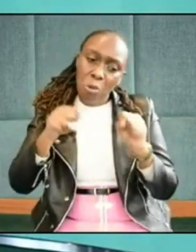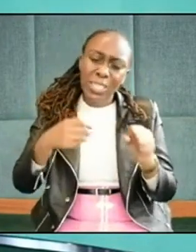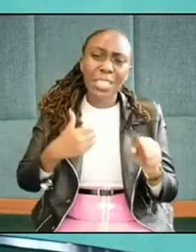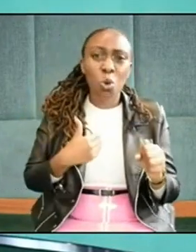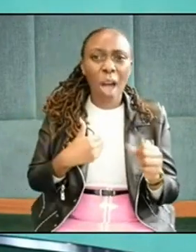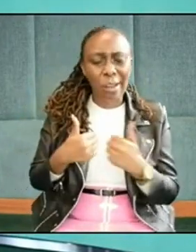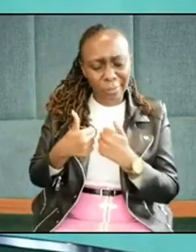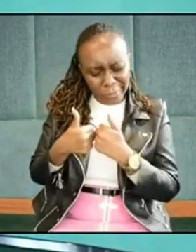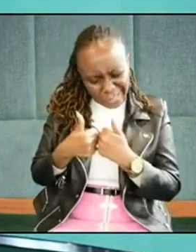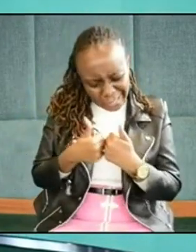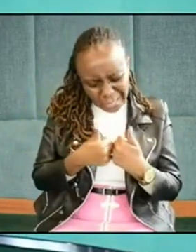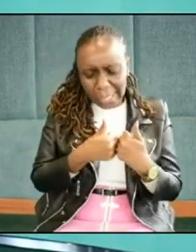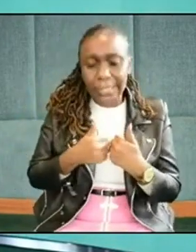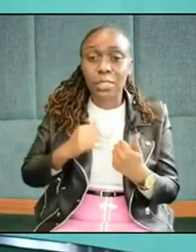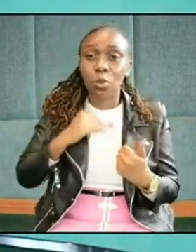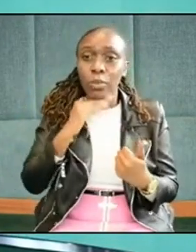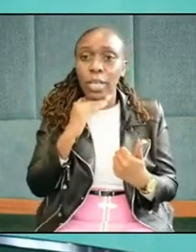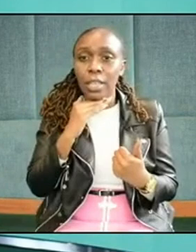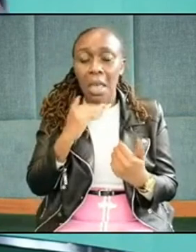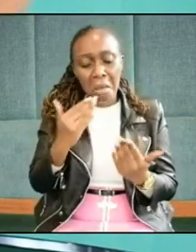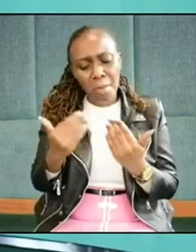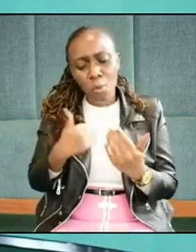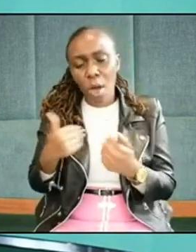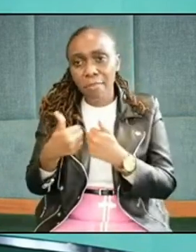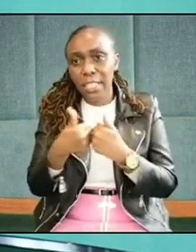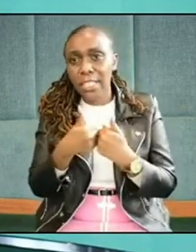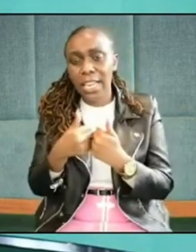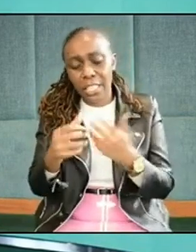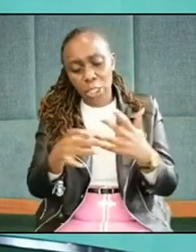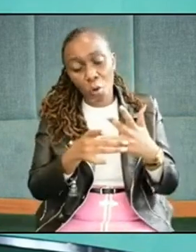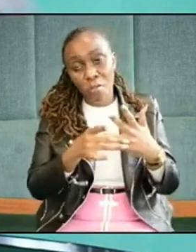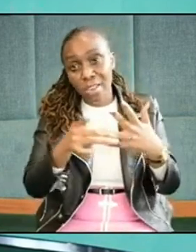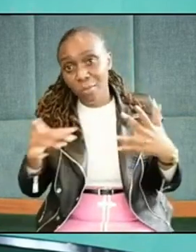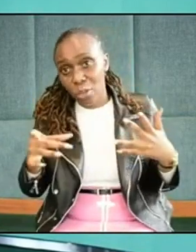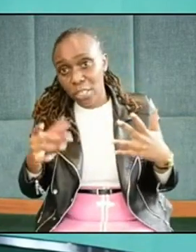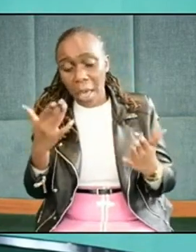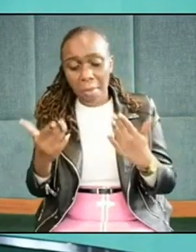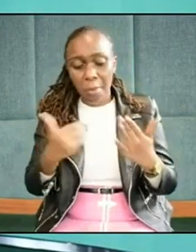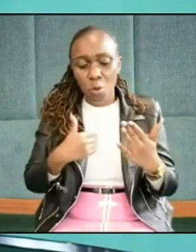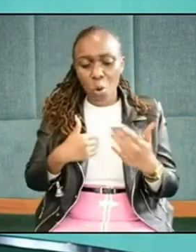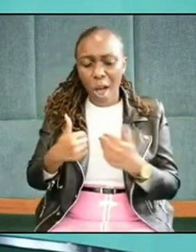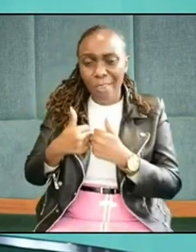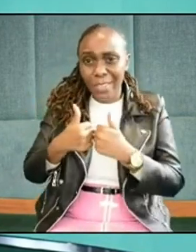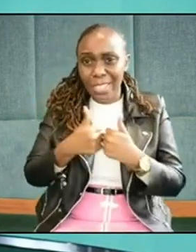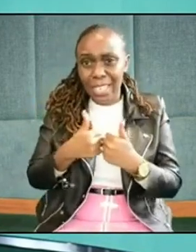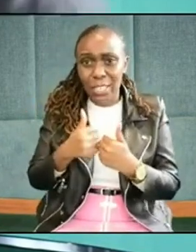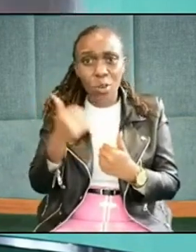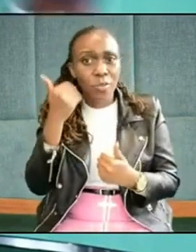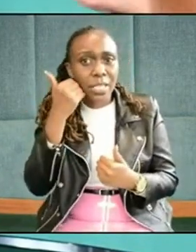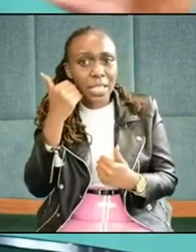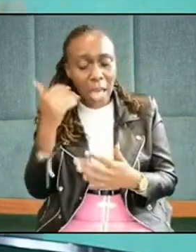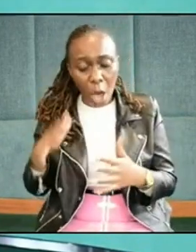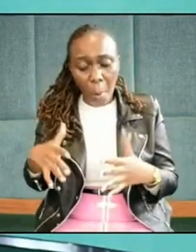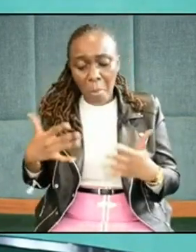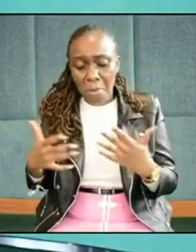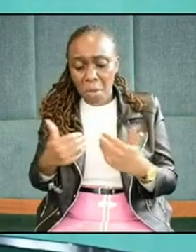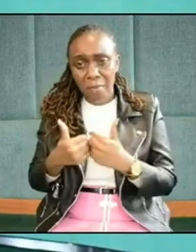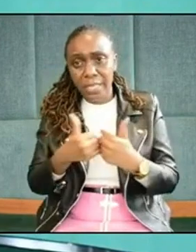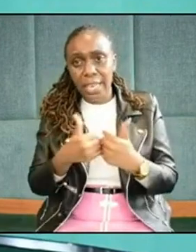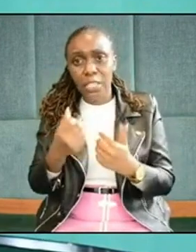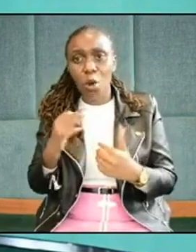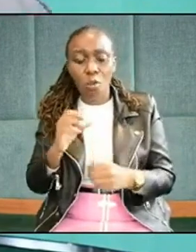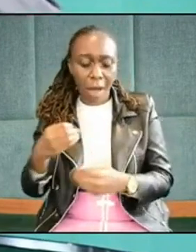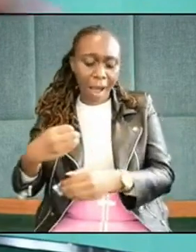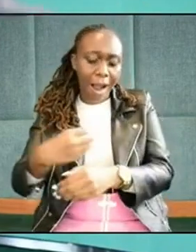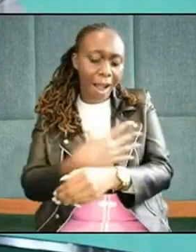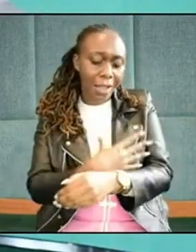the wilderness of death today, the wilderness of divorce today, the wilderness of sickness today, the wilderness of